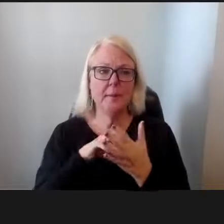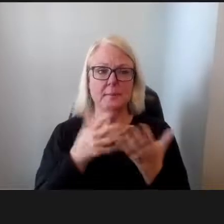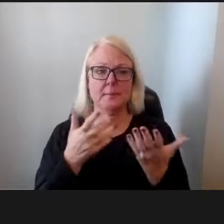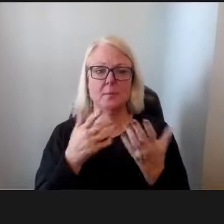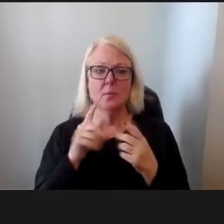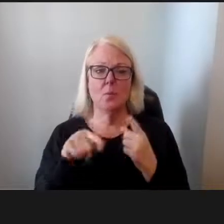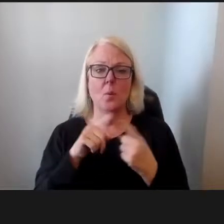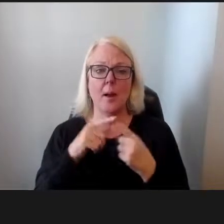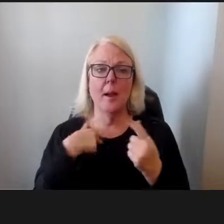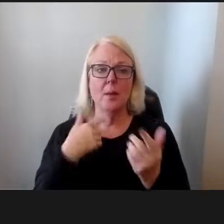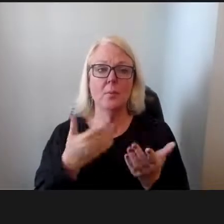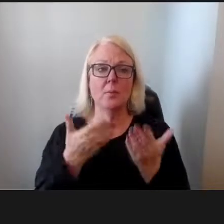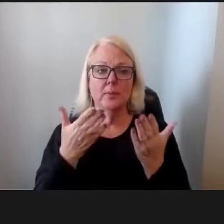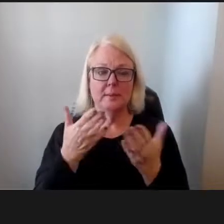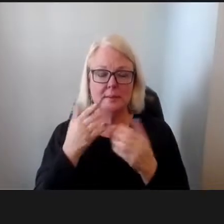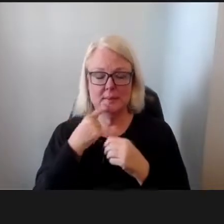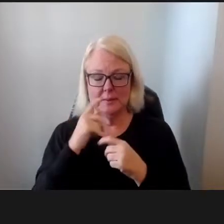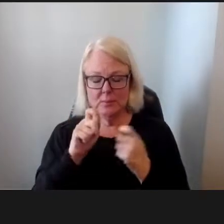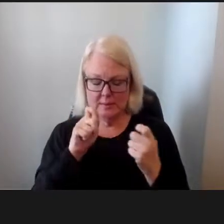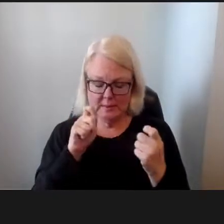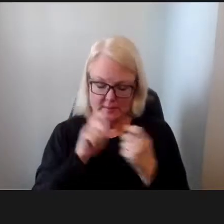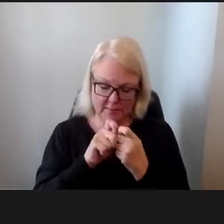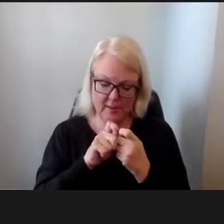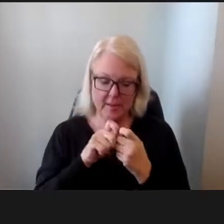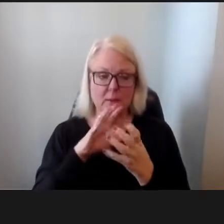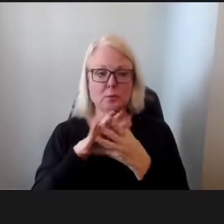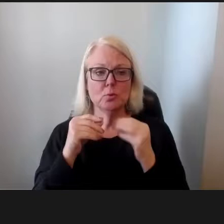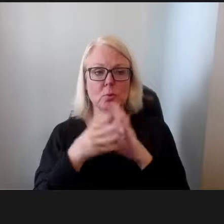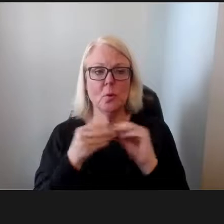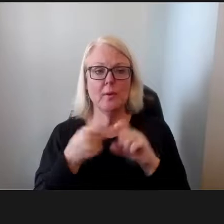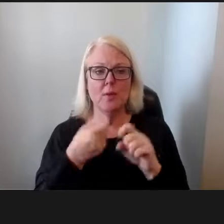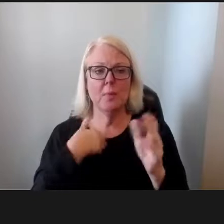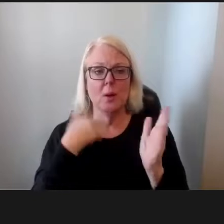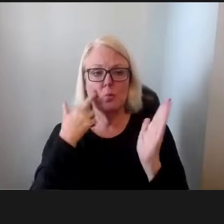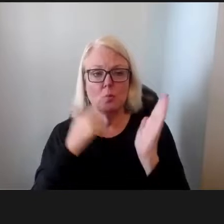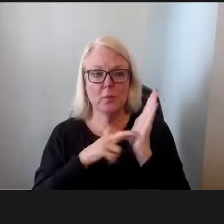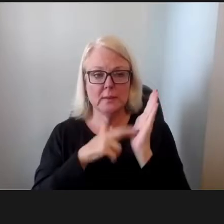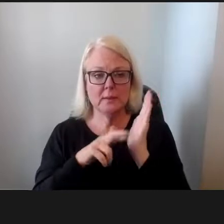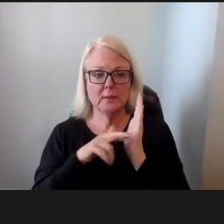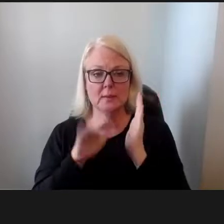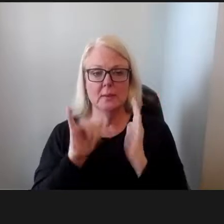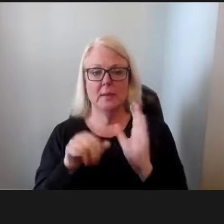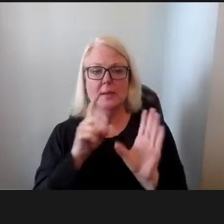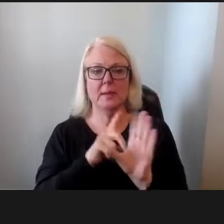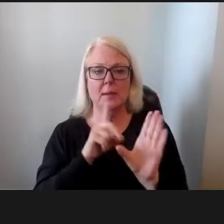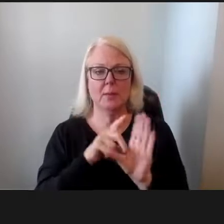When I present specific stories from my research, the disabled faculty study,